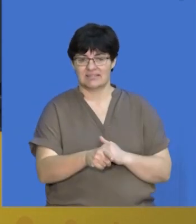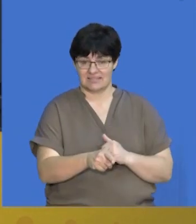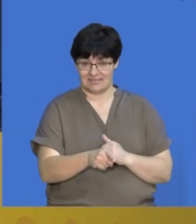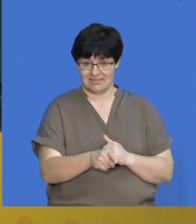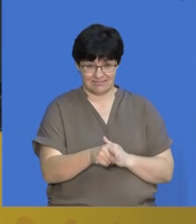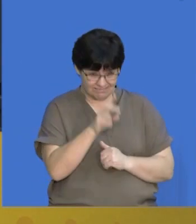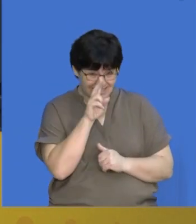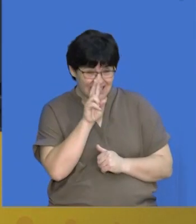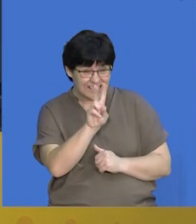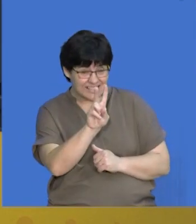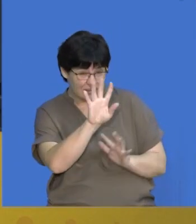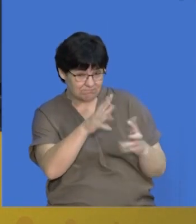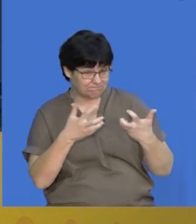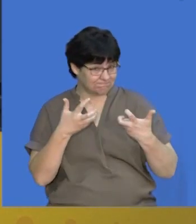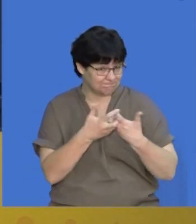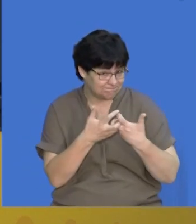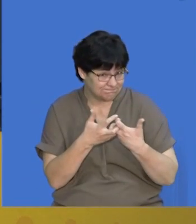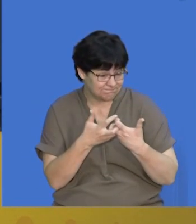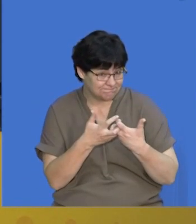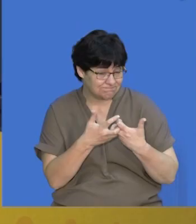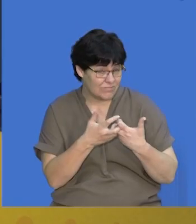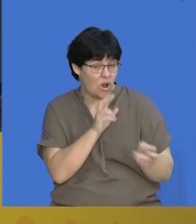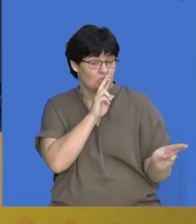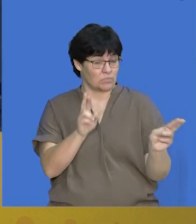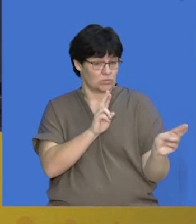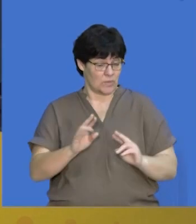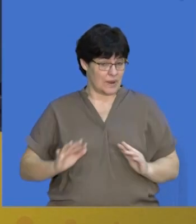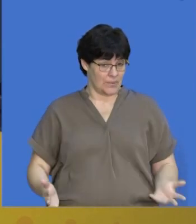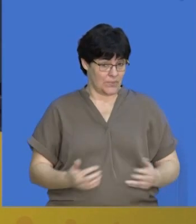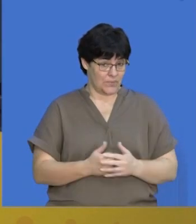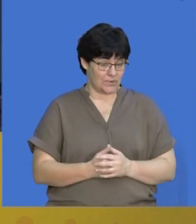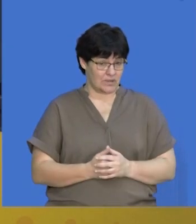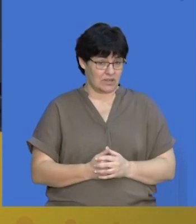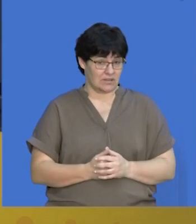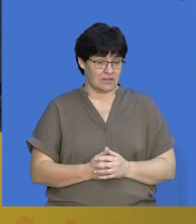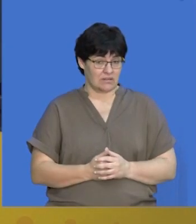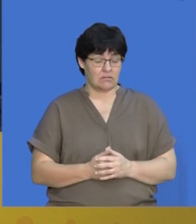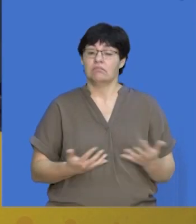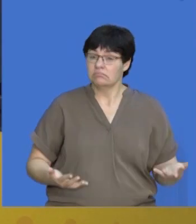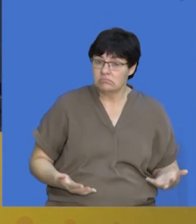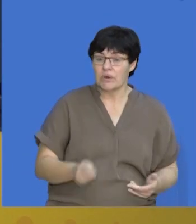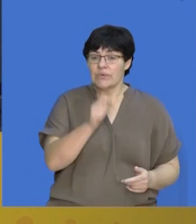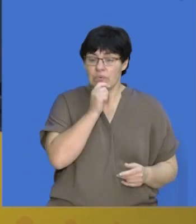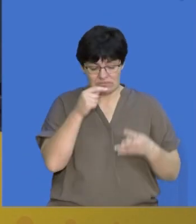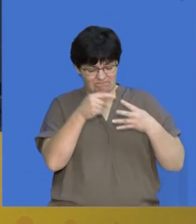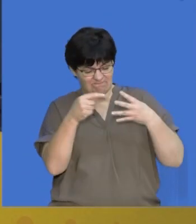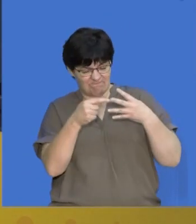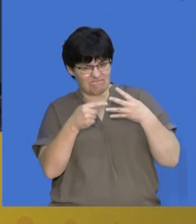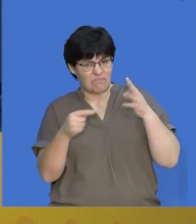you see how we work relationships into responses? And how simply by using these